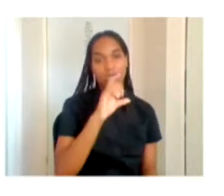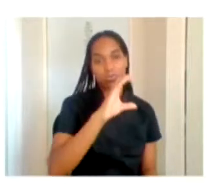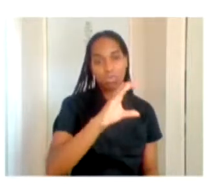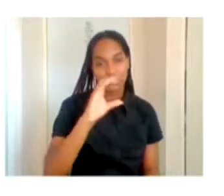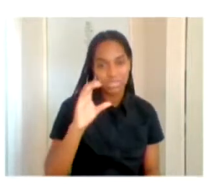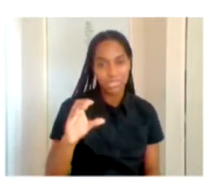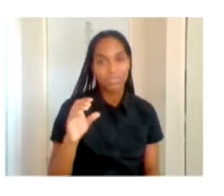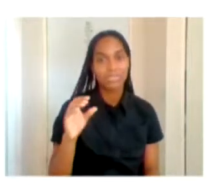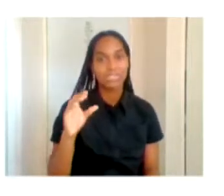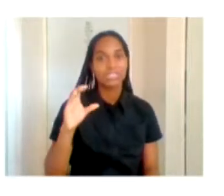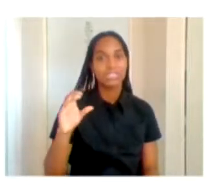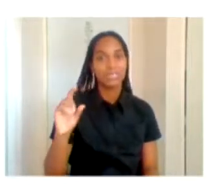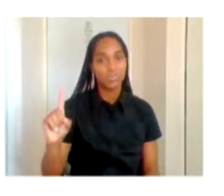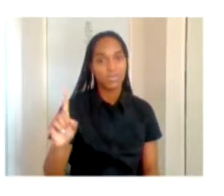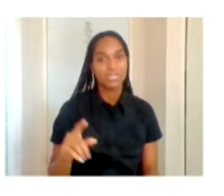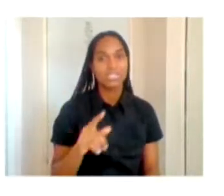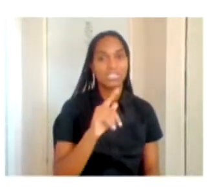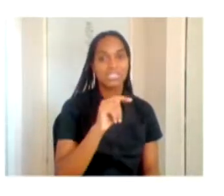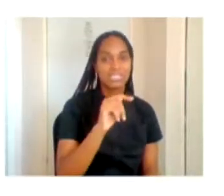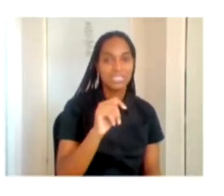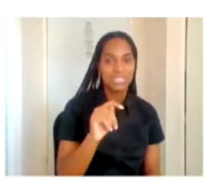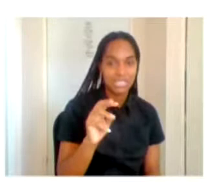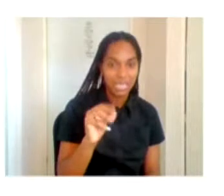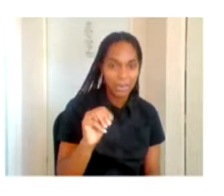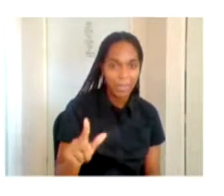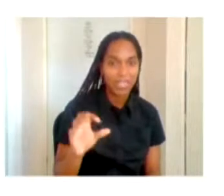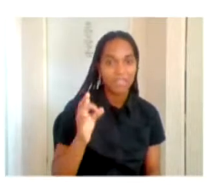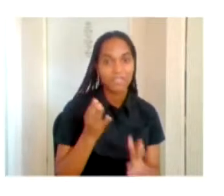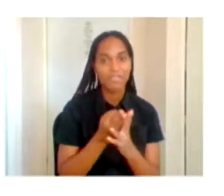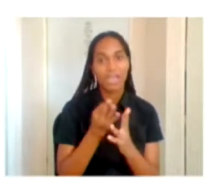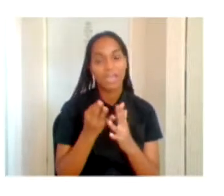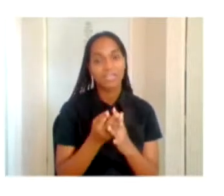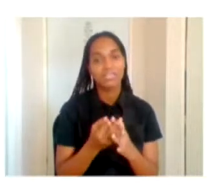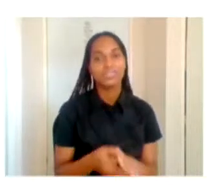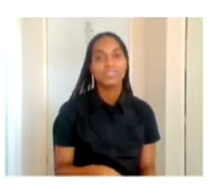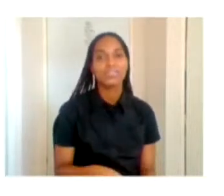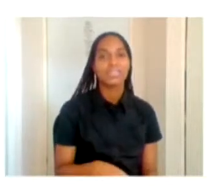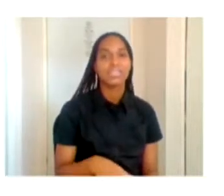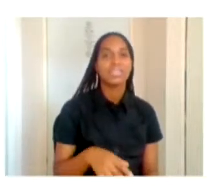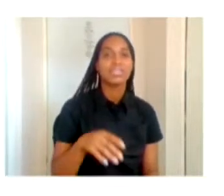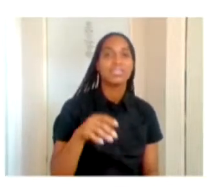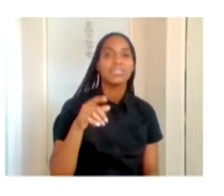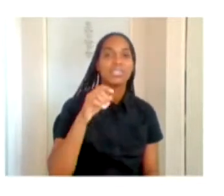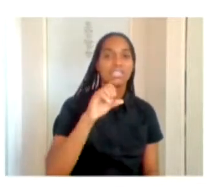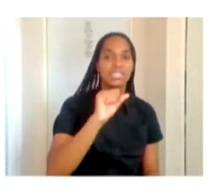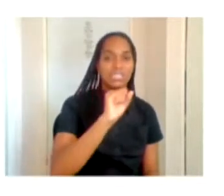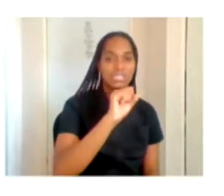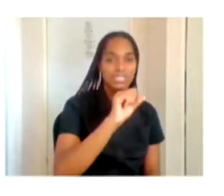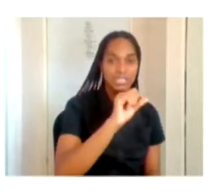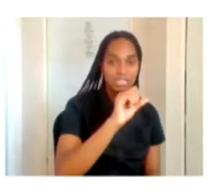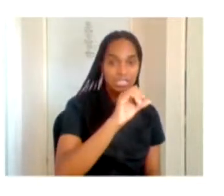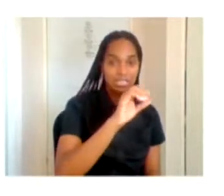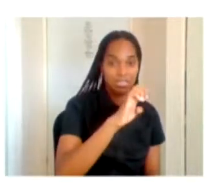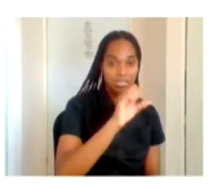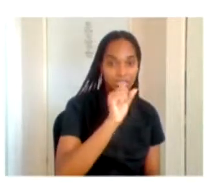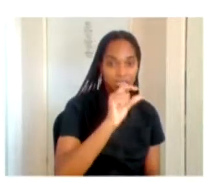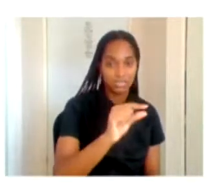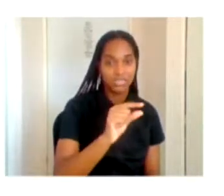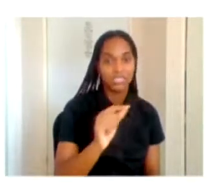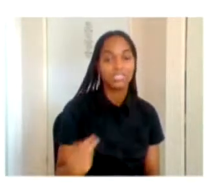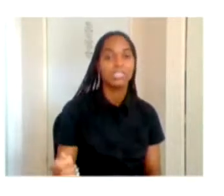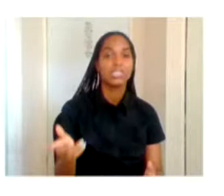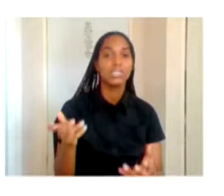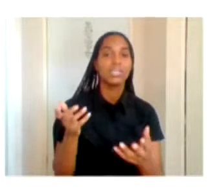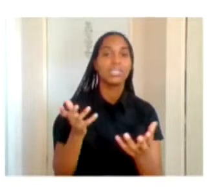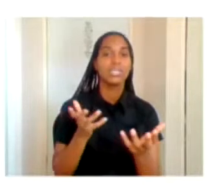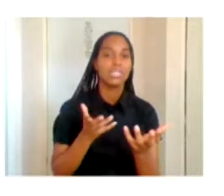IMSC1, TTML files, as Madeline pointed out earlier. The signaling ESG is all XML documents. Interactivity, which we'll get